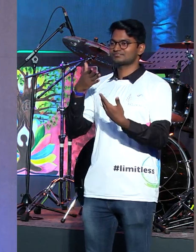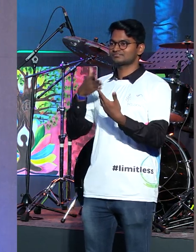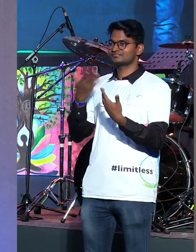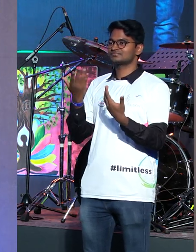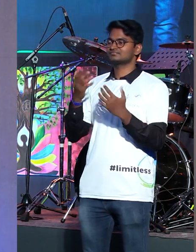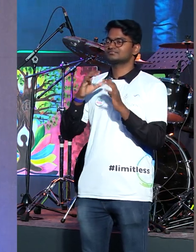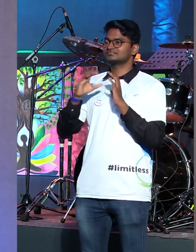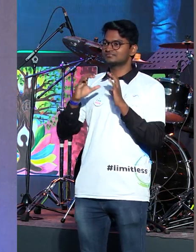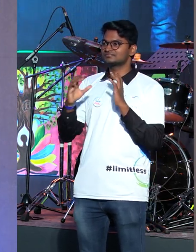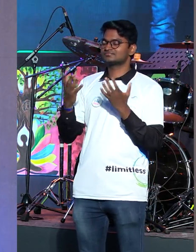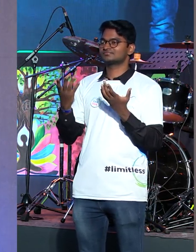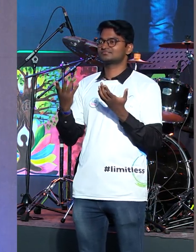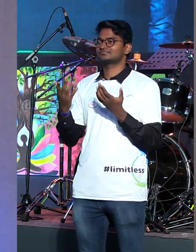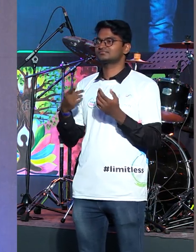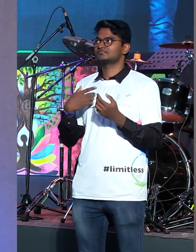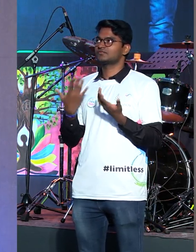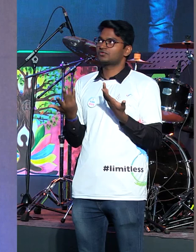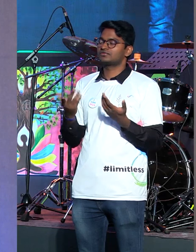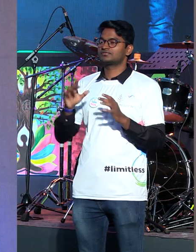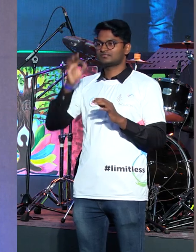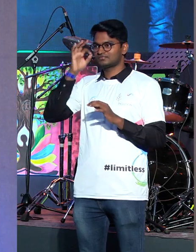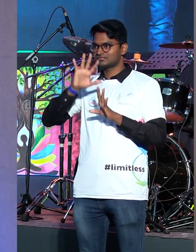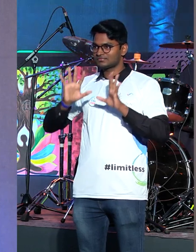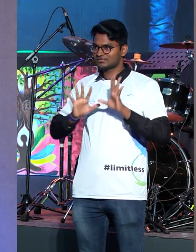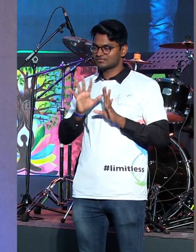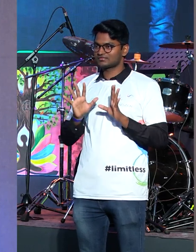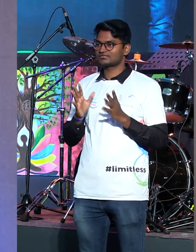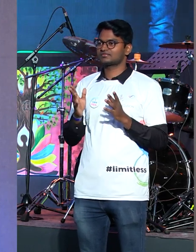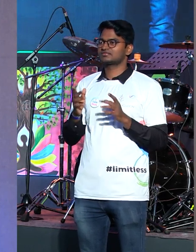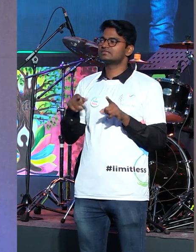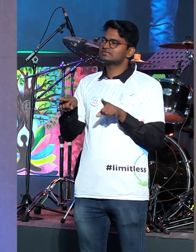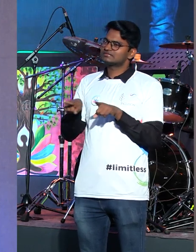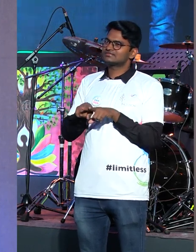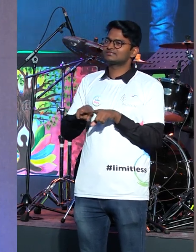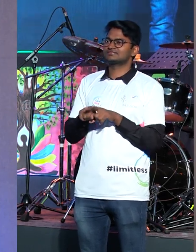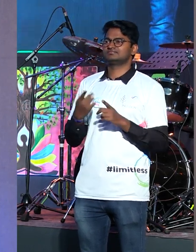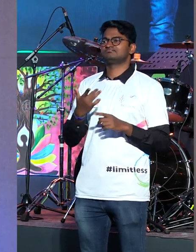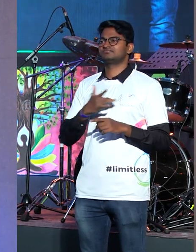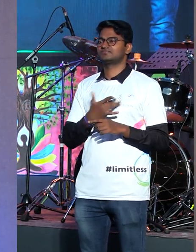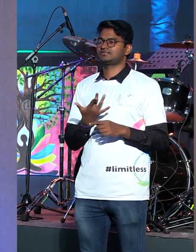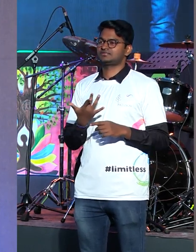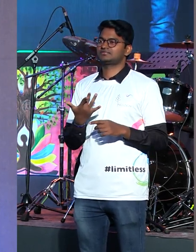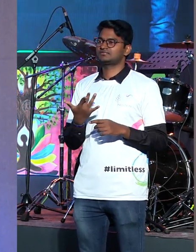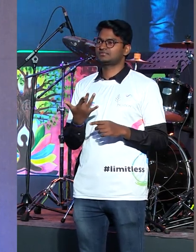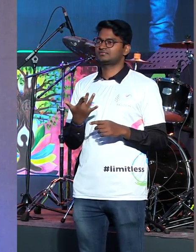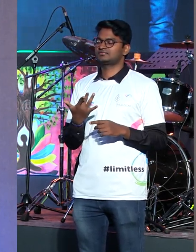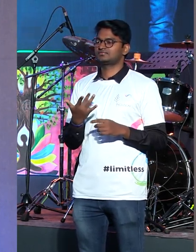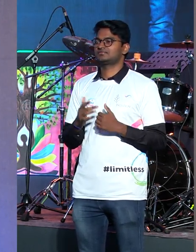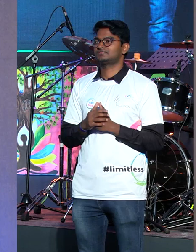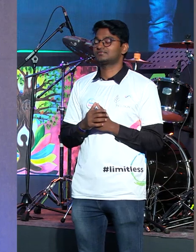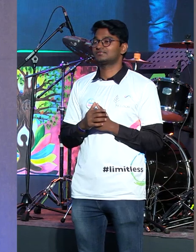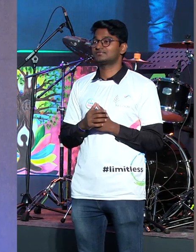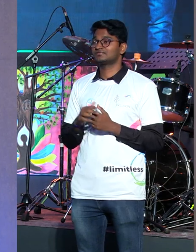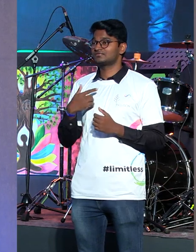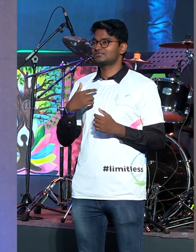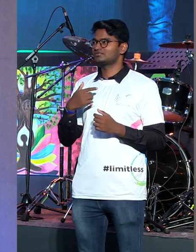in a film, all of these for me come from the same intent. These are all just means to an end. So for me, there is